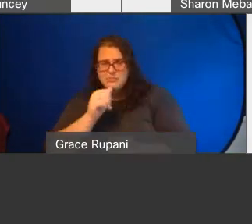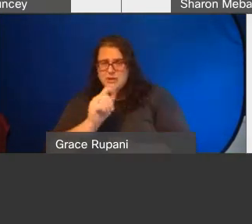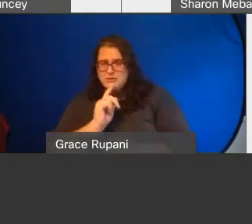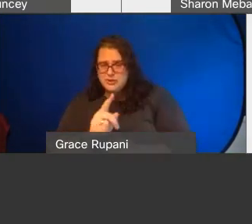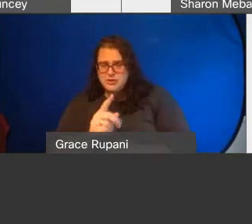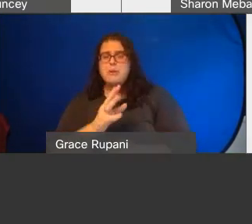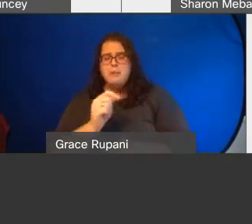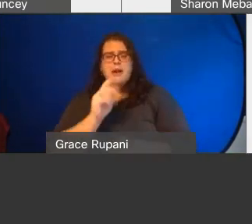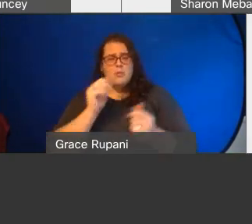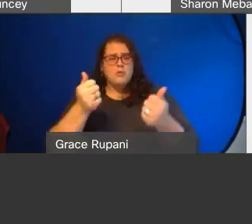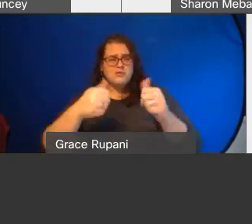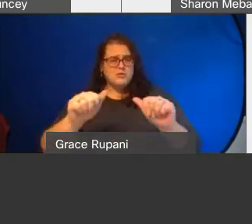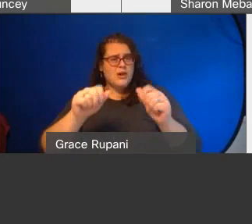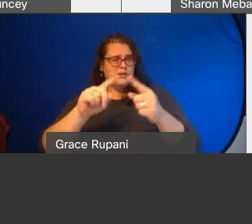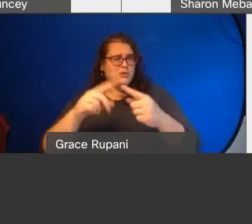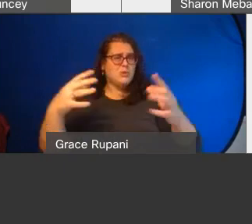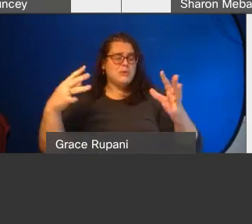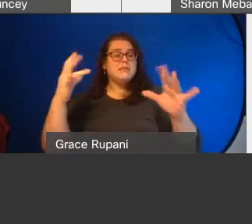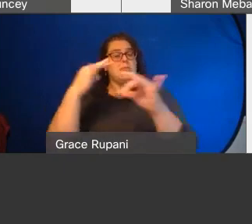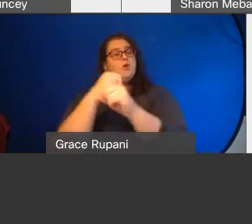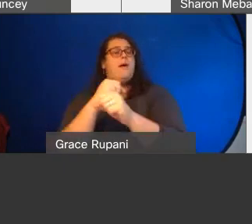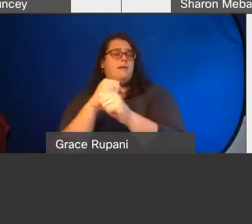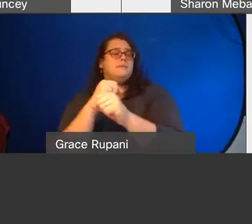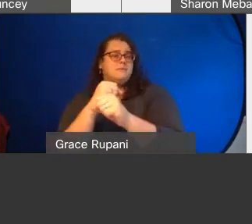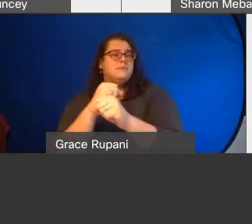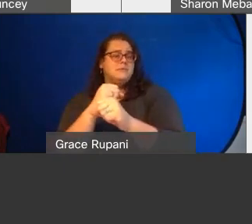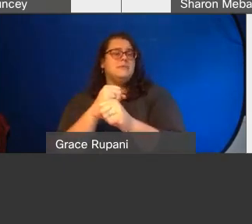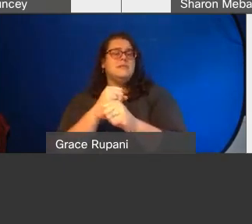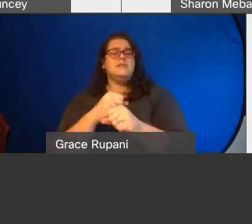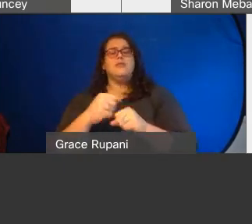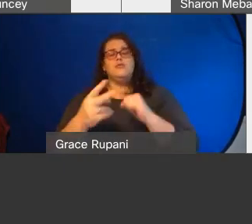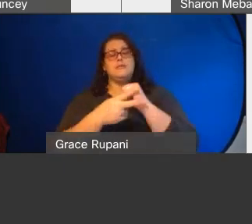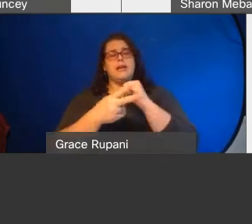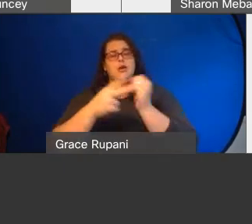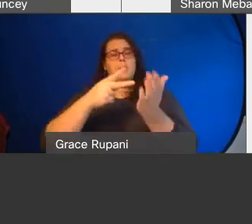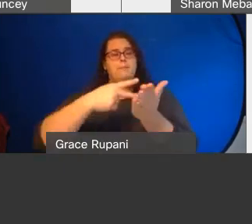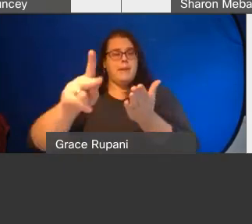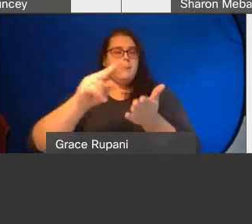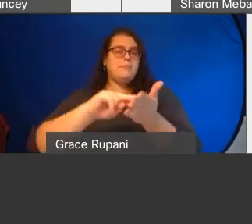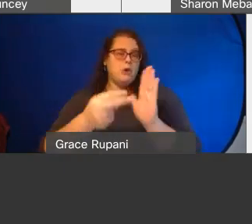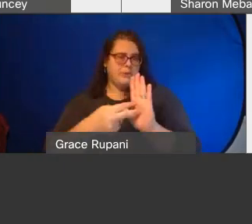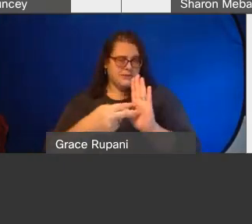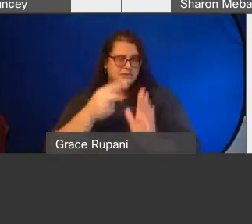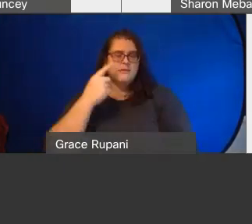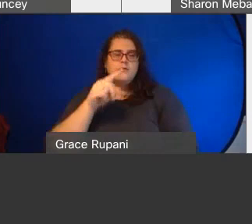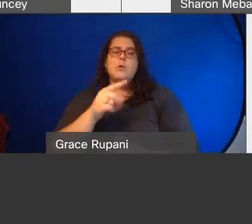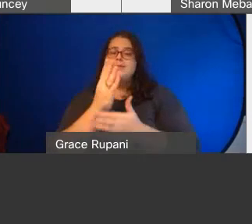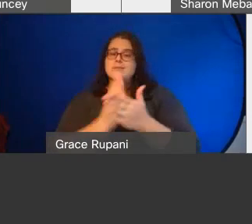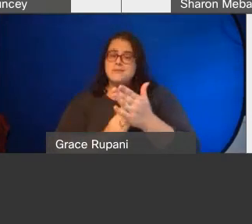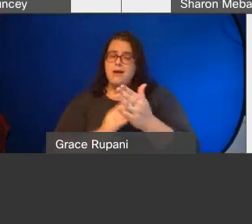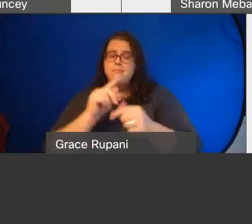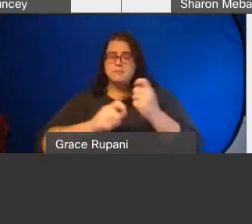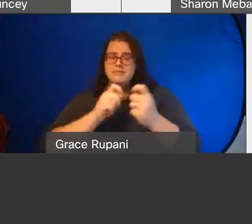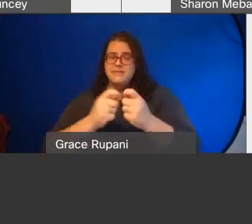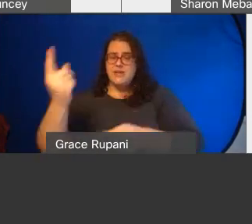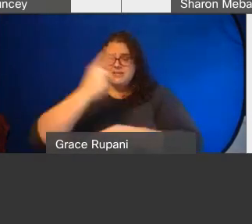purpose of the retainer payment to day providers of certain day services is to